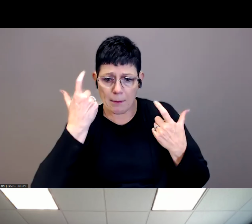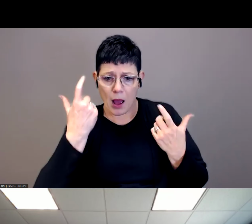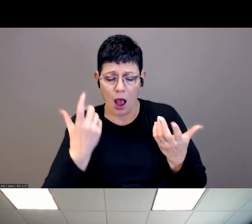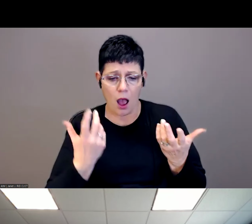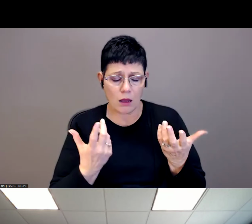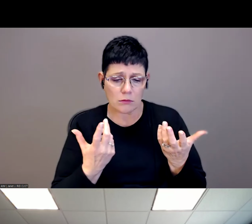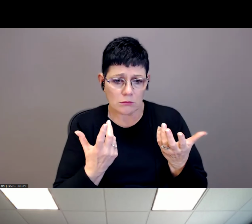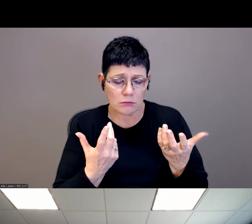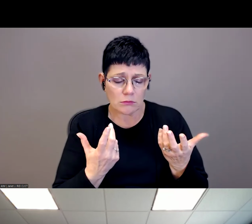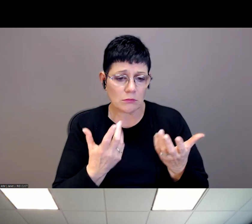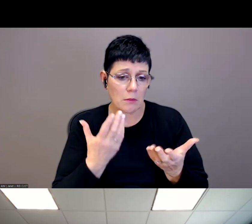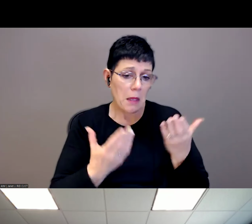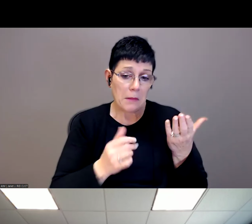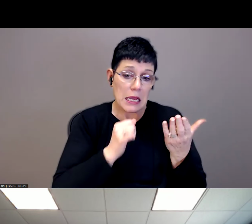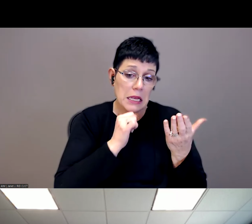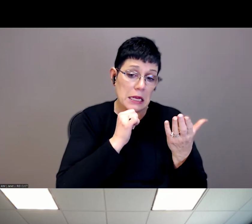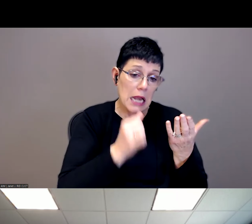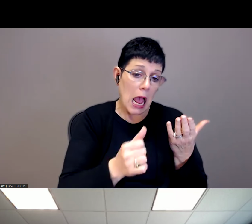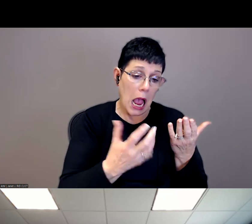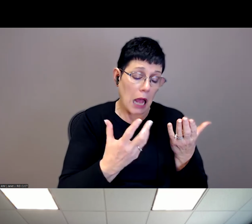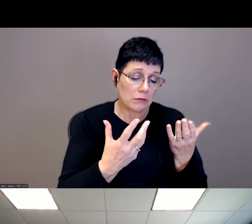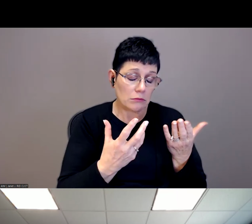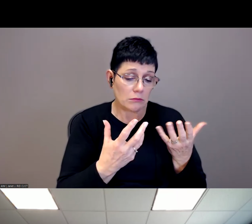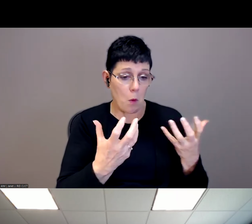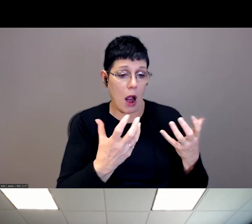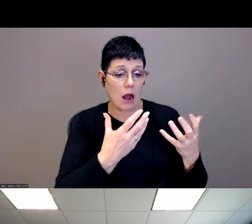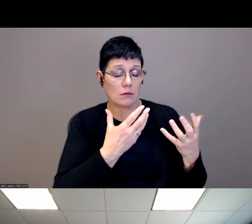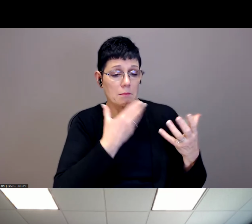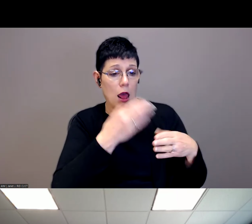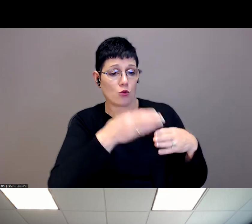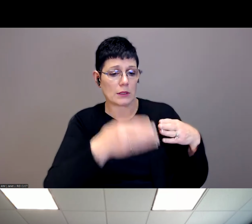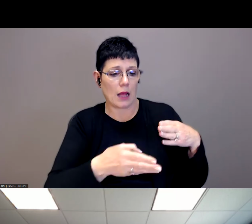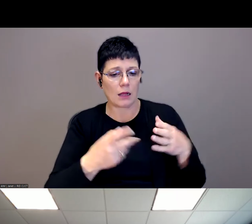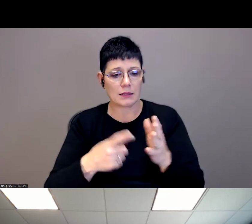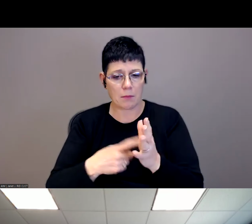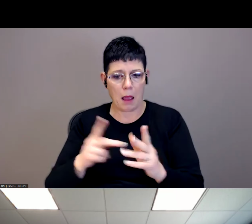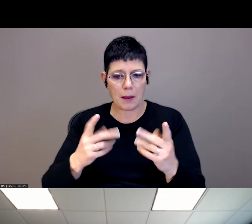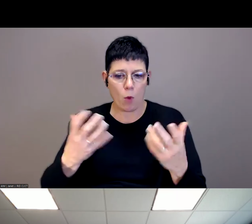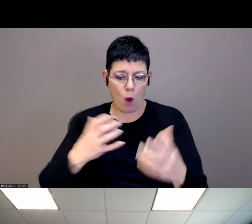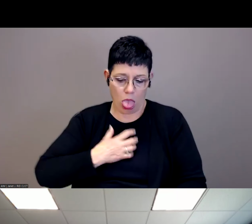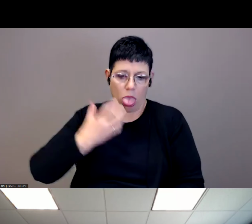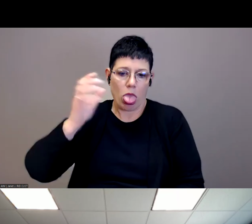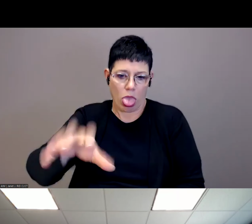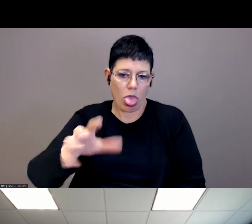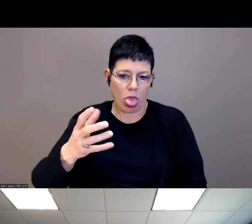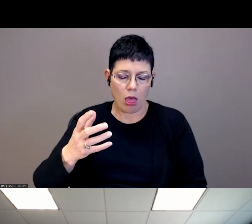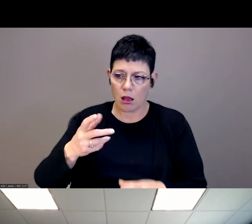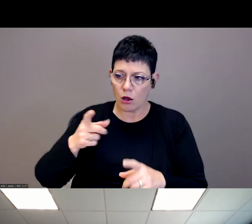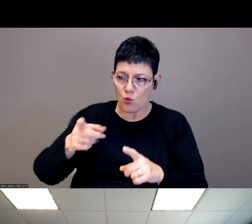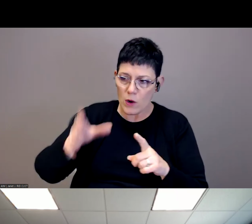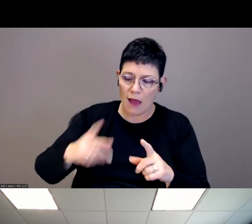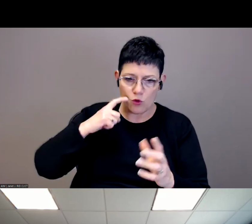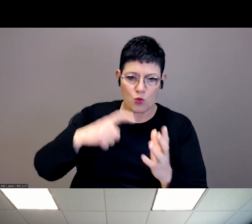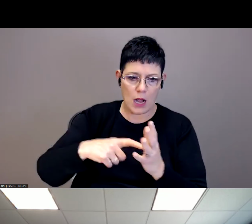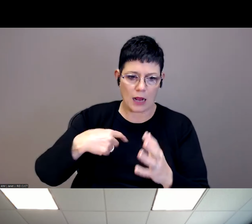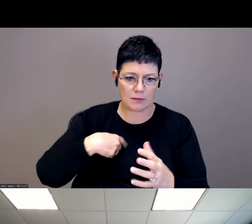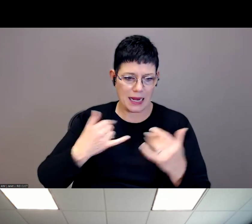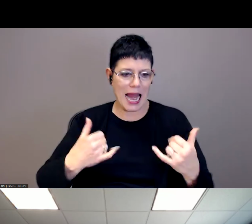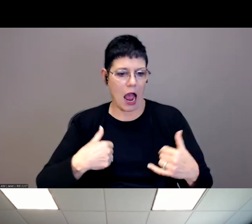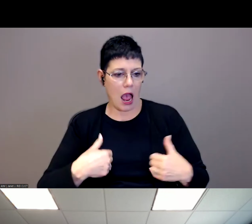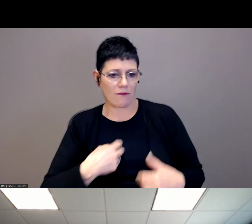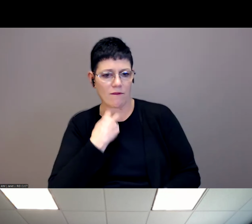necessarily about the end result or getting better service. It's about I've never been seen and now I have a voice. And